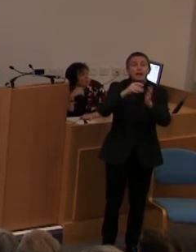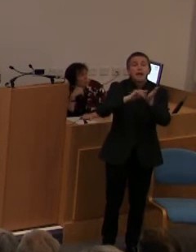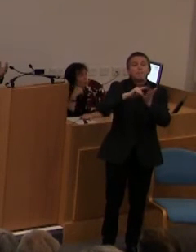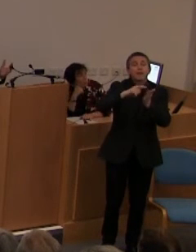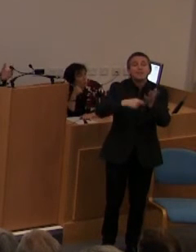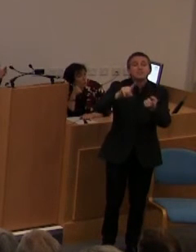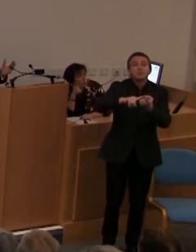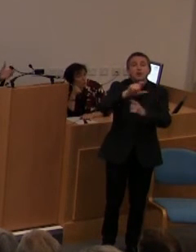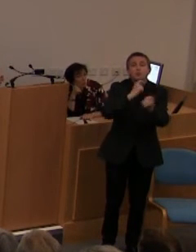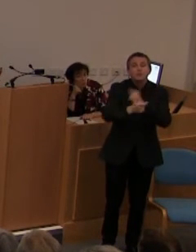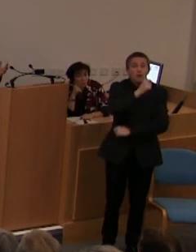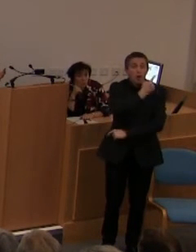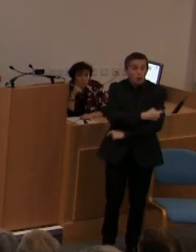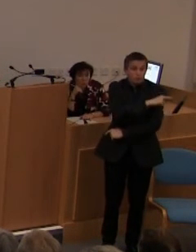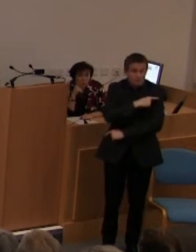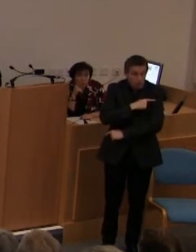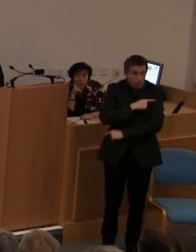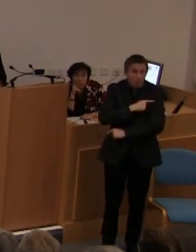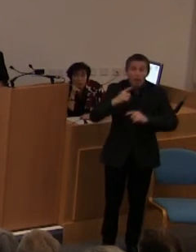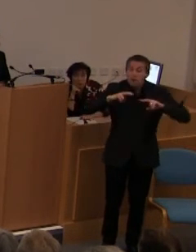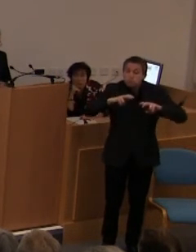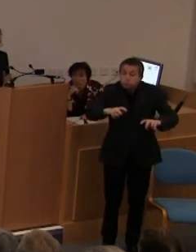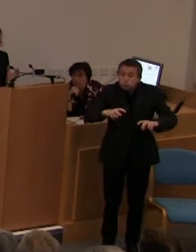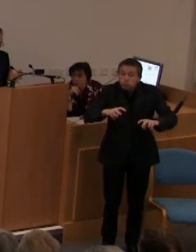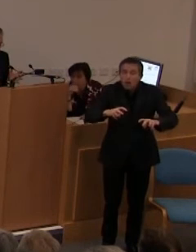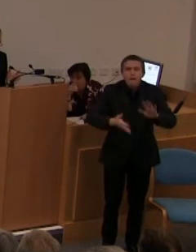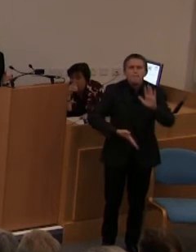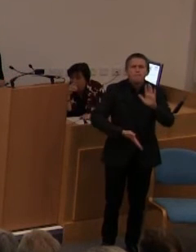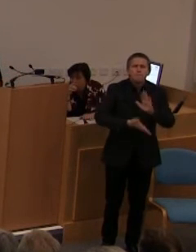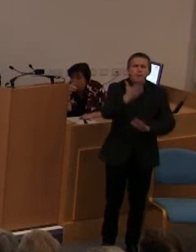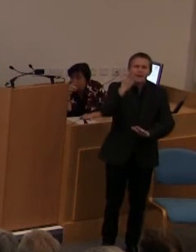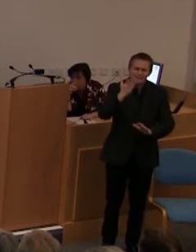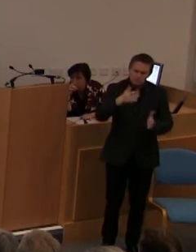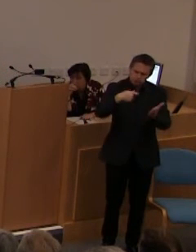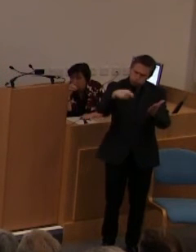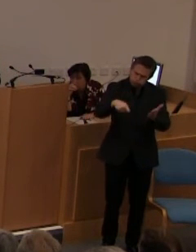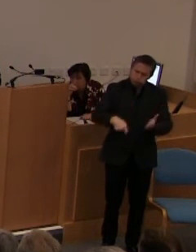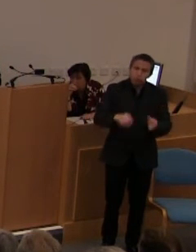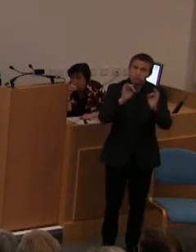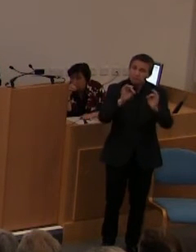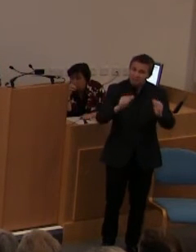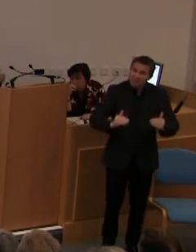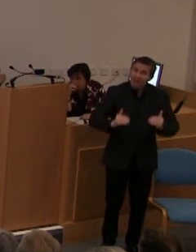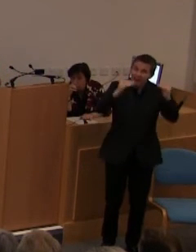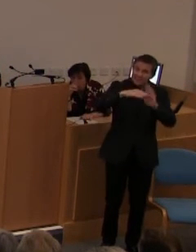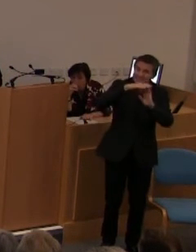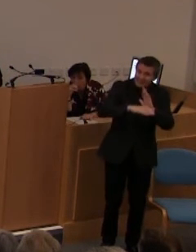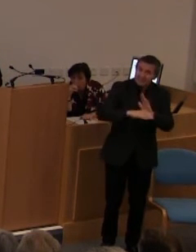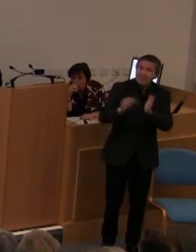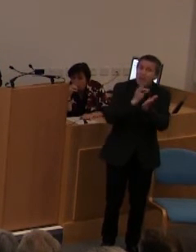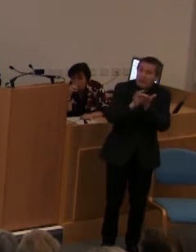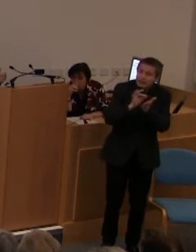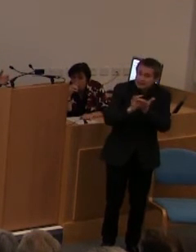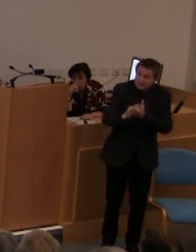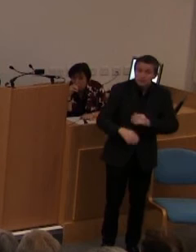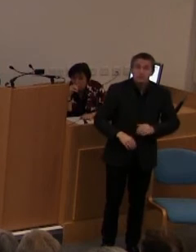this year, I'm delighted to say we got a very glowing report, and that's been the standard we've set. In terms of the